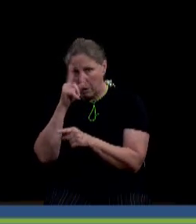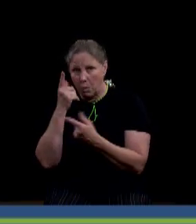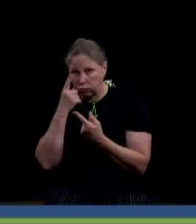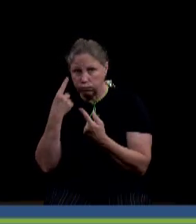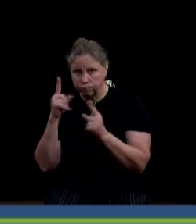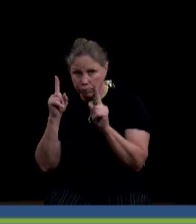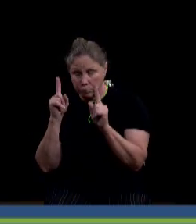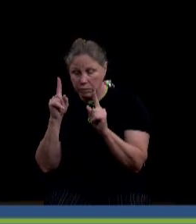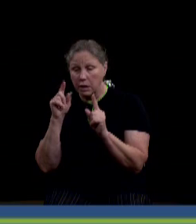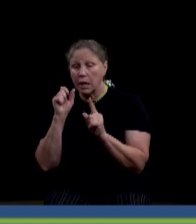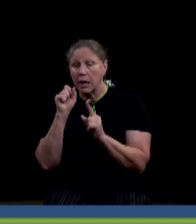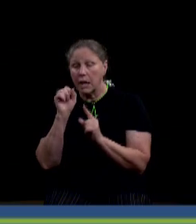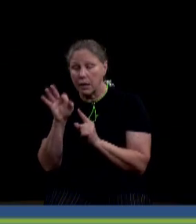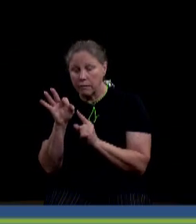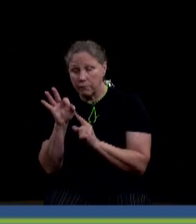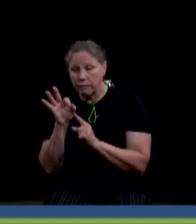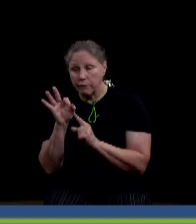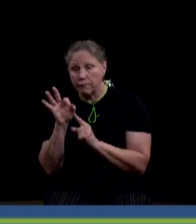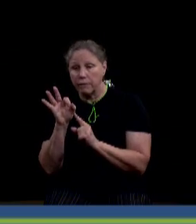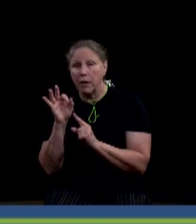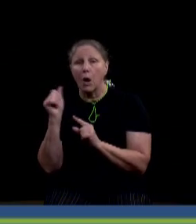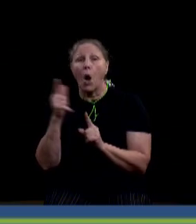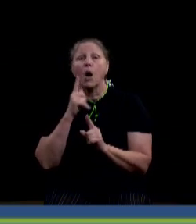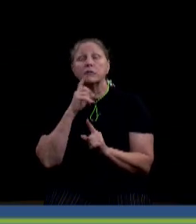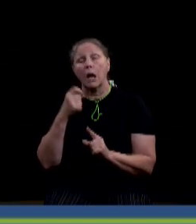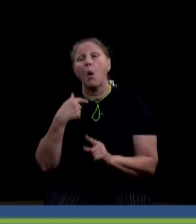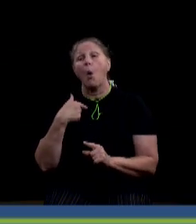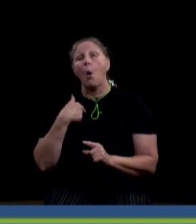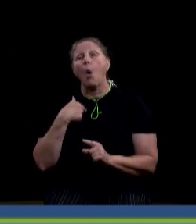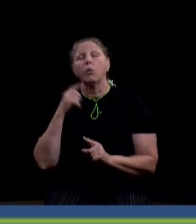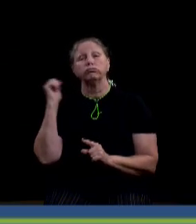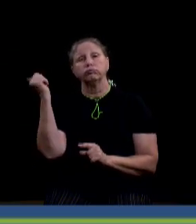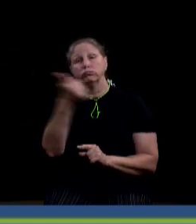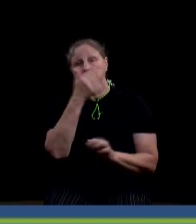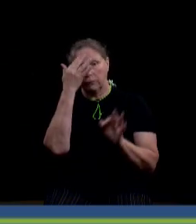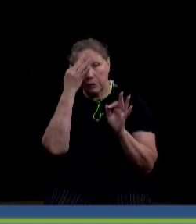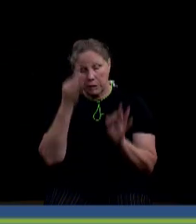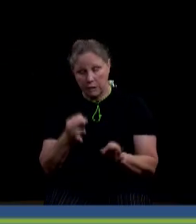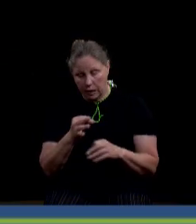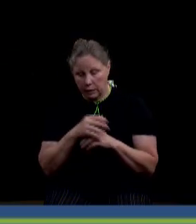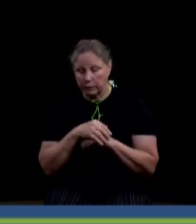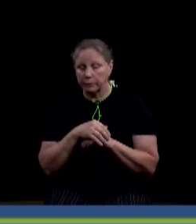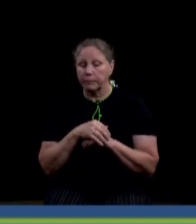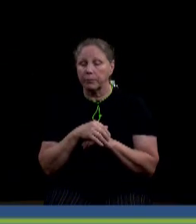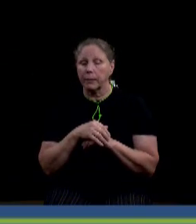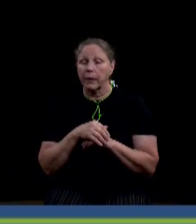voluntary. I strongly recommend the addition